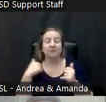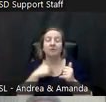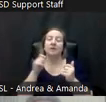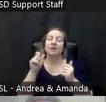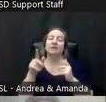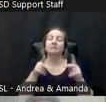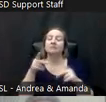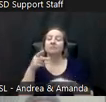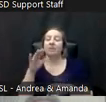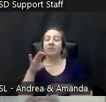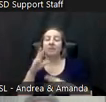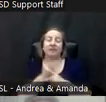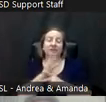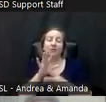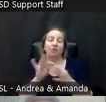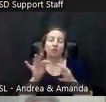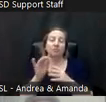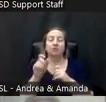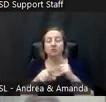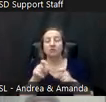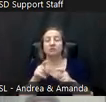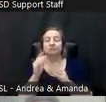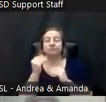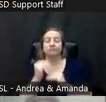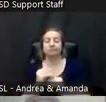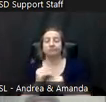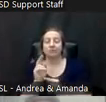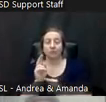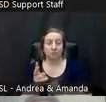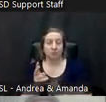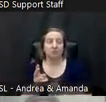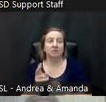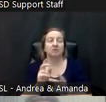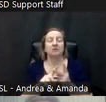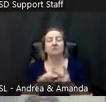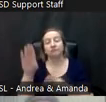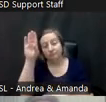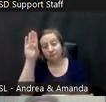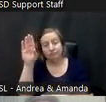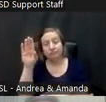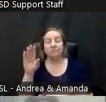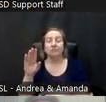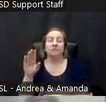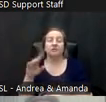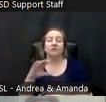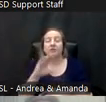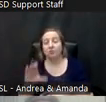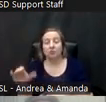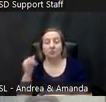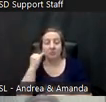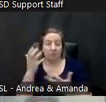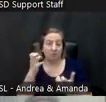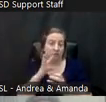the public to keep their comments or questions to 2 minutes and raise their hand in Zoom if you like to